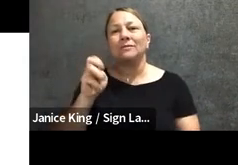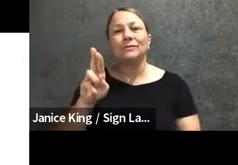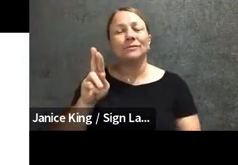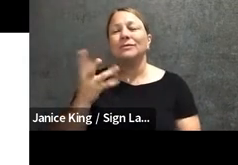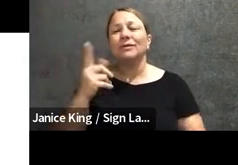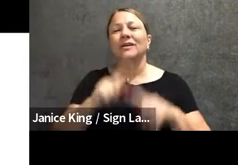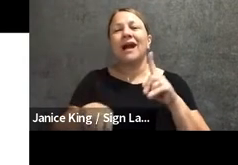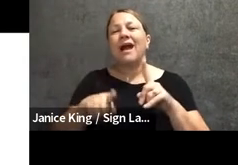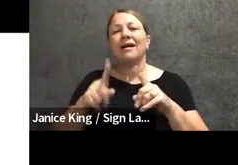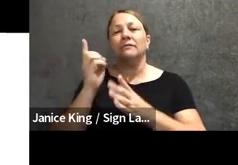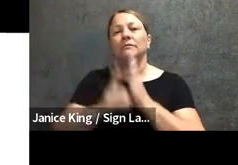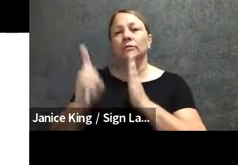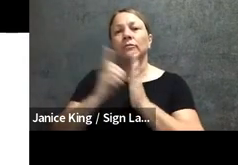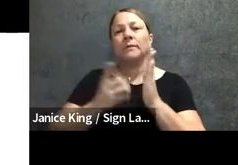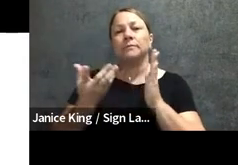Next.